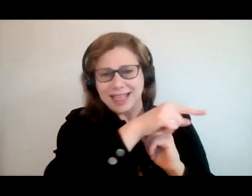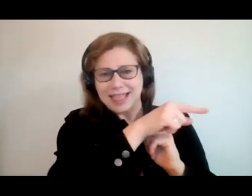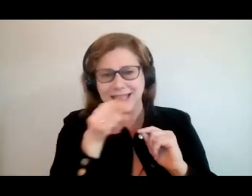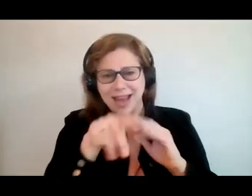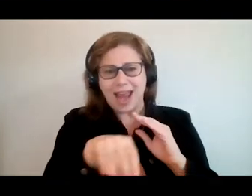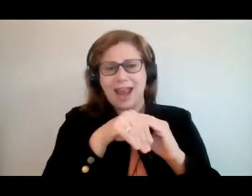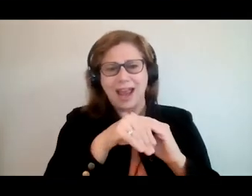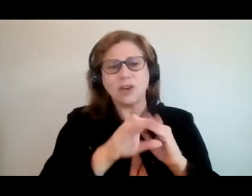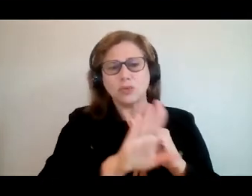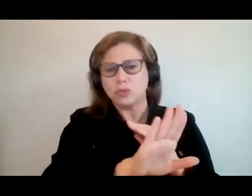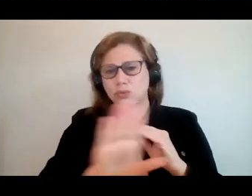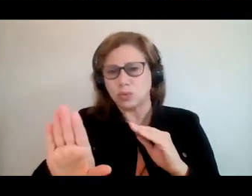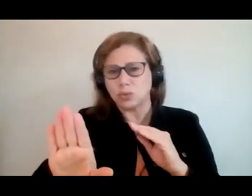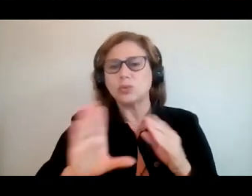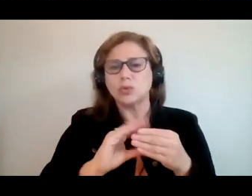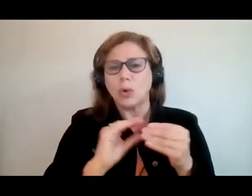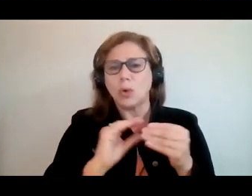to this story?